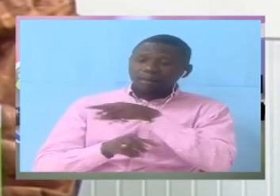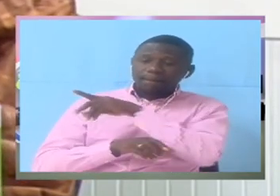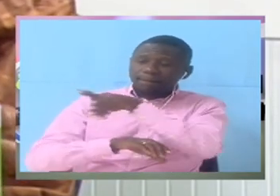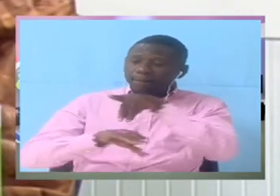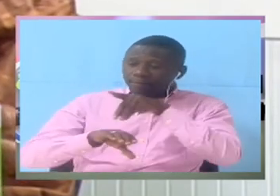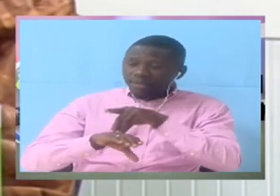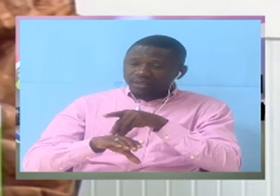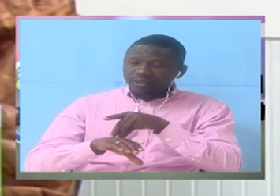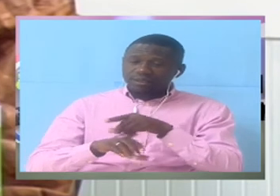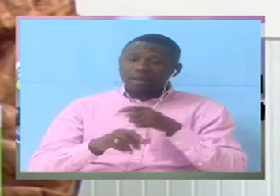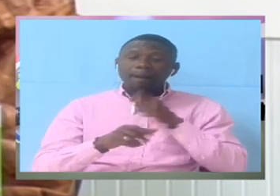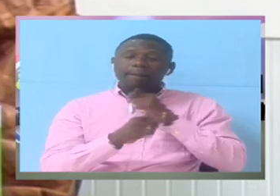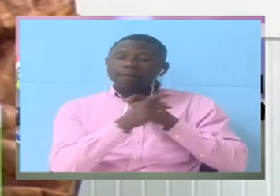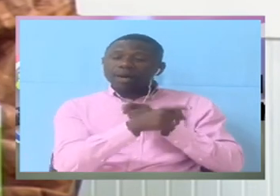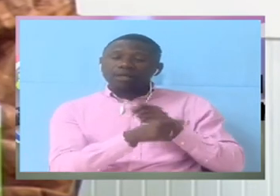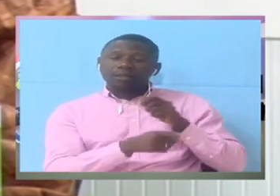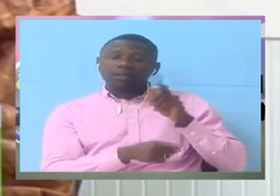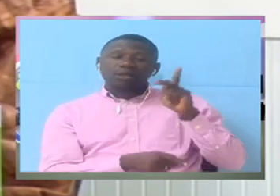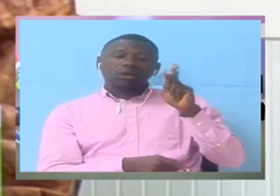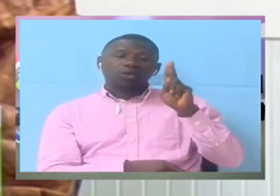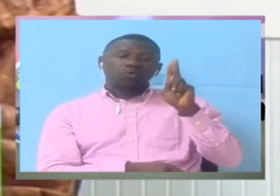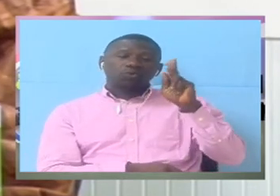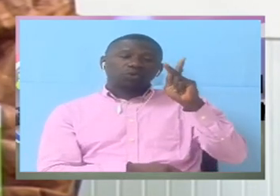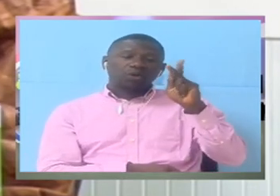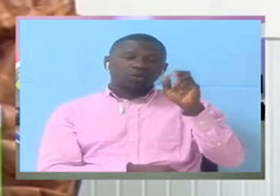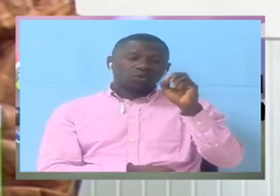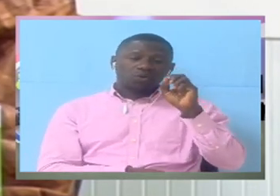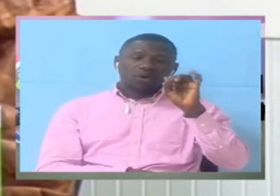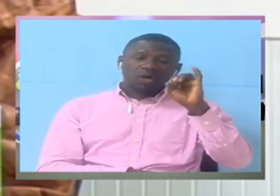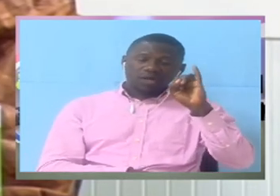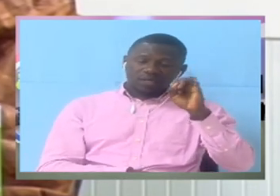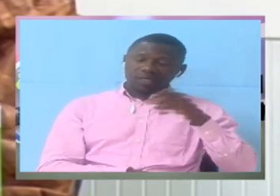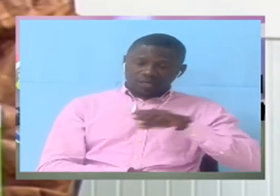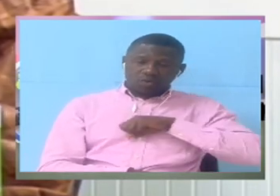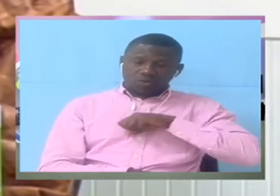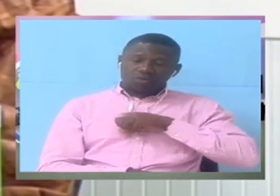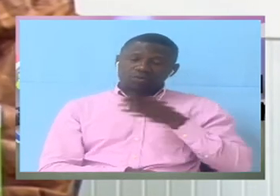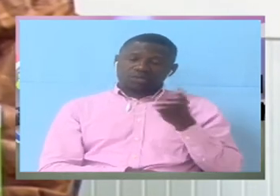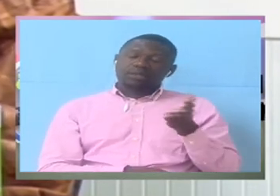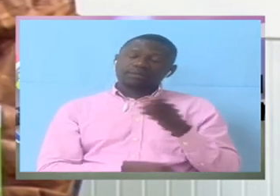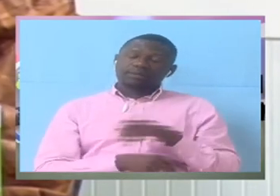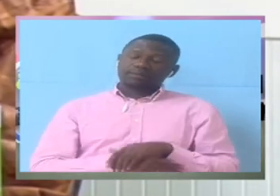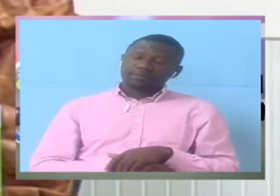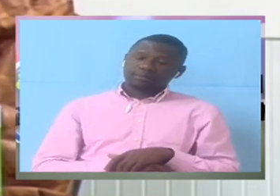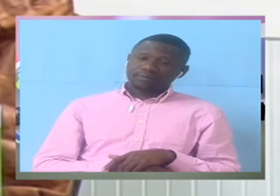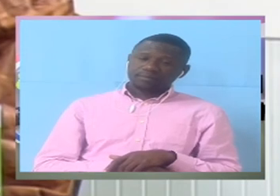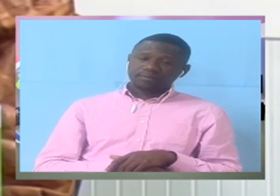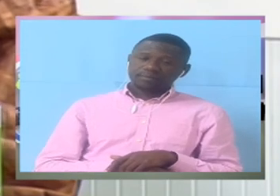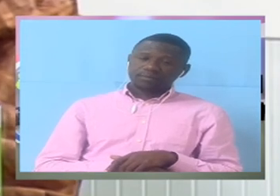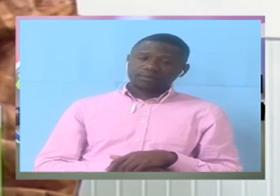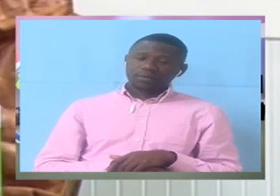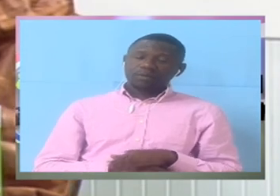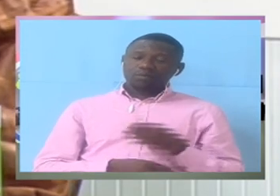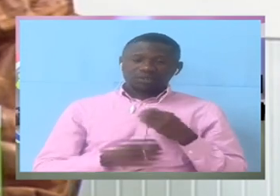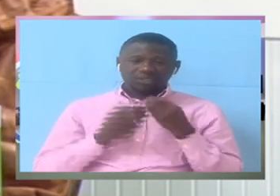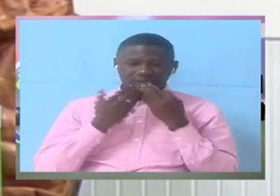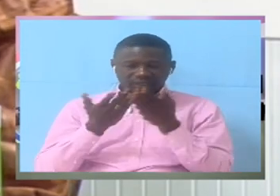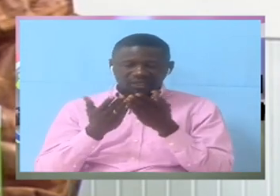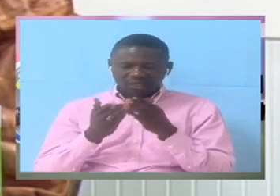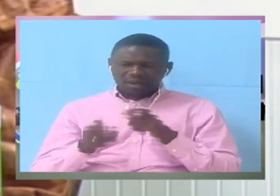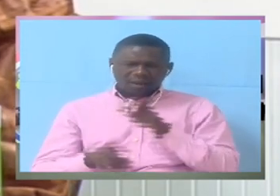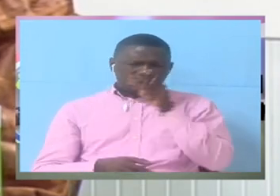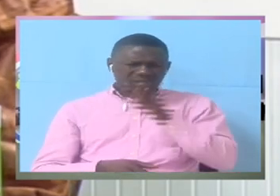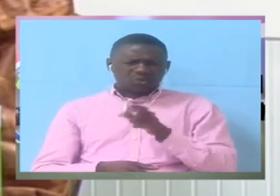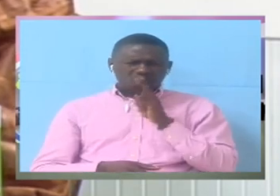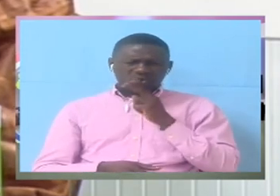to him. But ko mo meyalon ko ko abe Ivory Coast le sango baro so jang. But I said somebody who